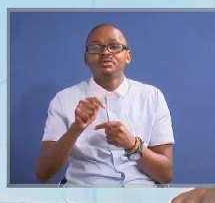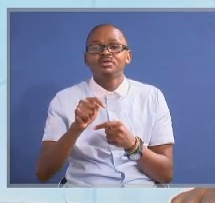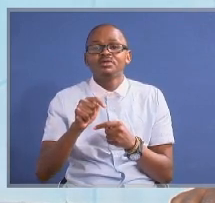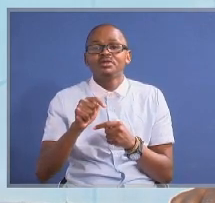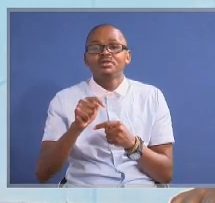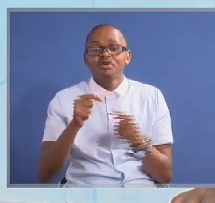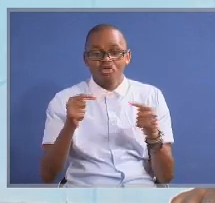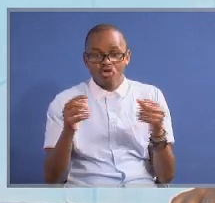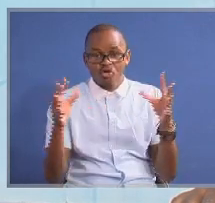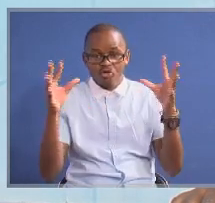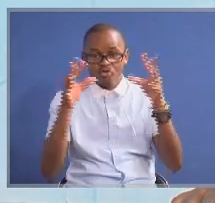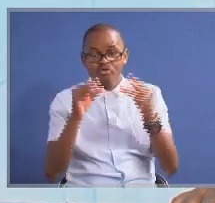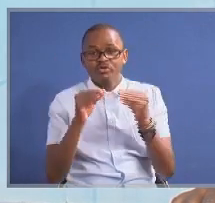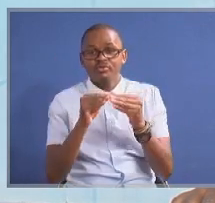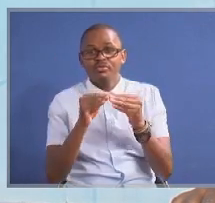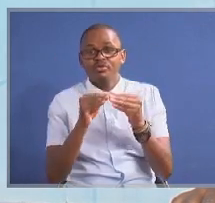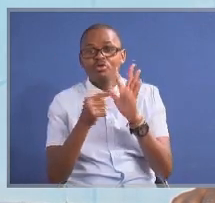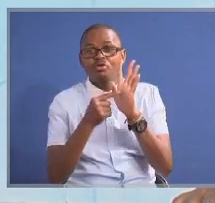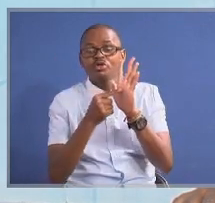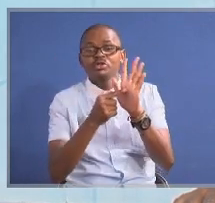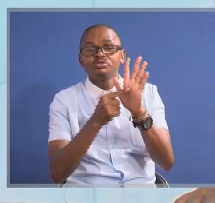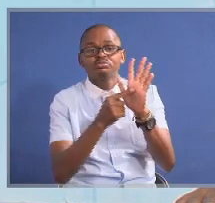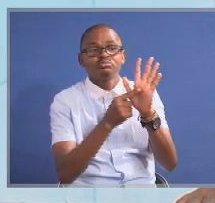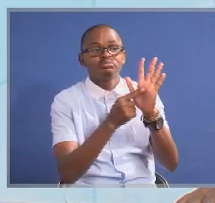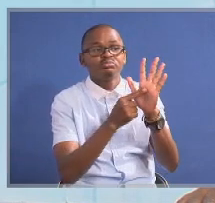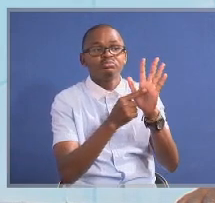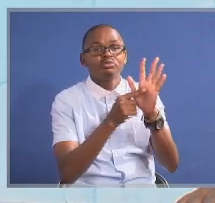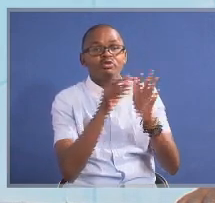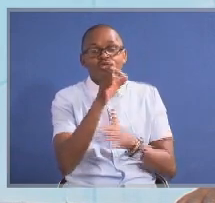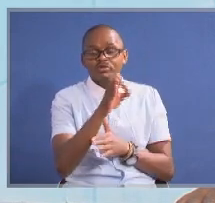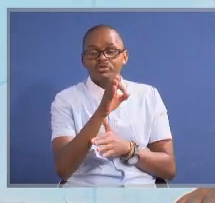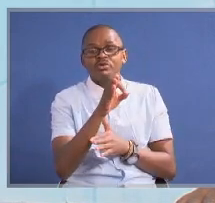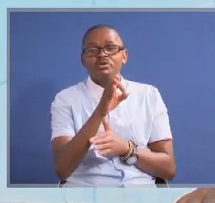upcoming conference or showcase or mm-hmm.